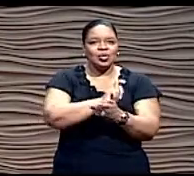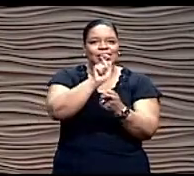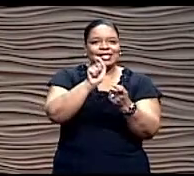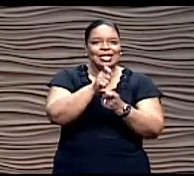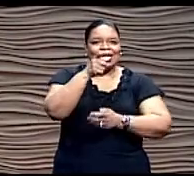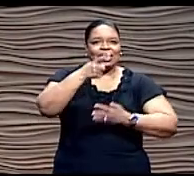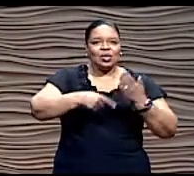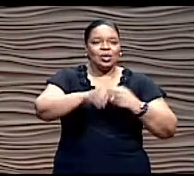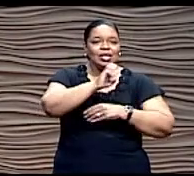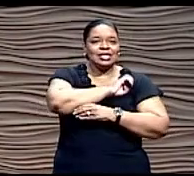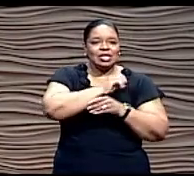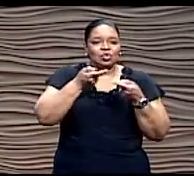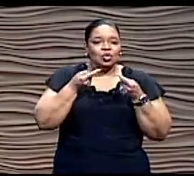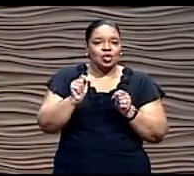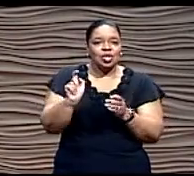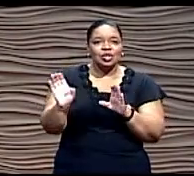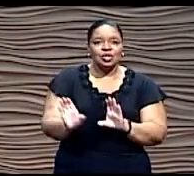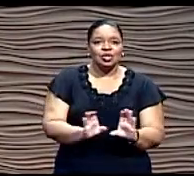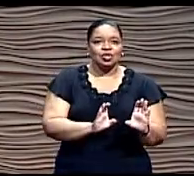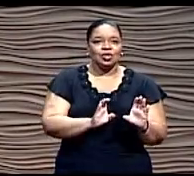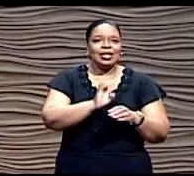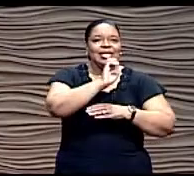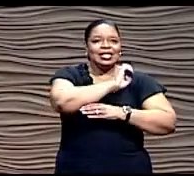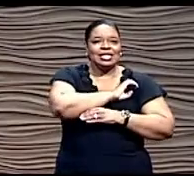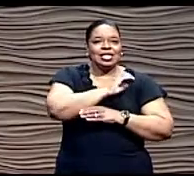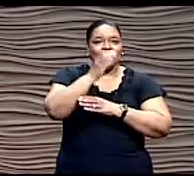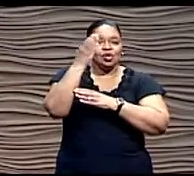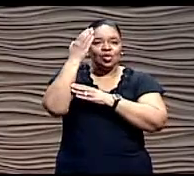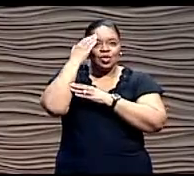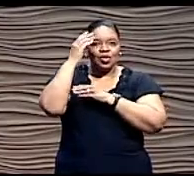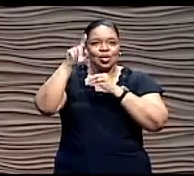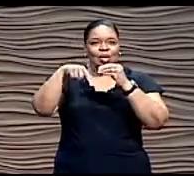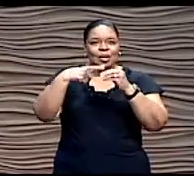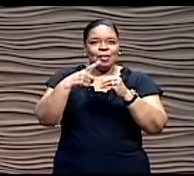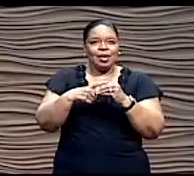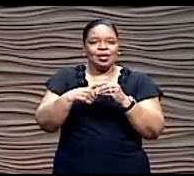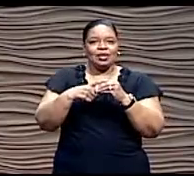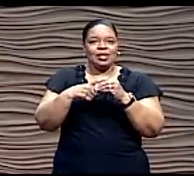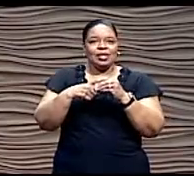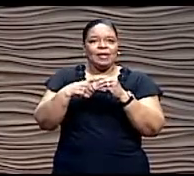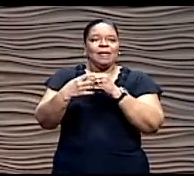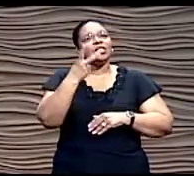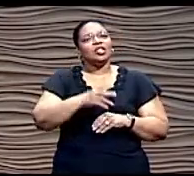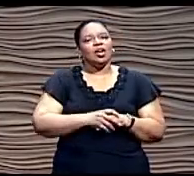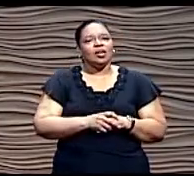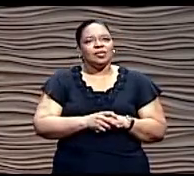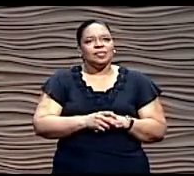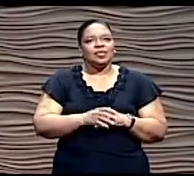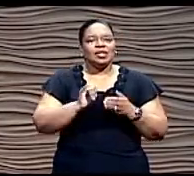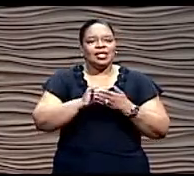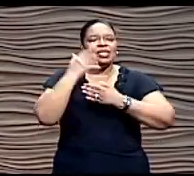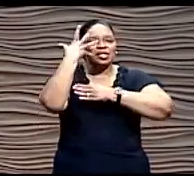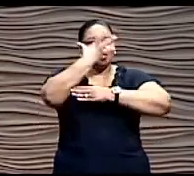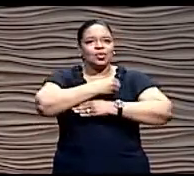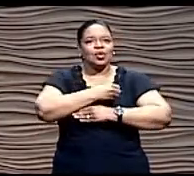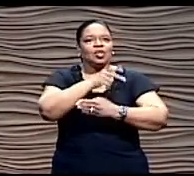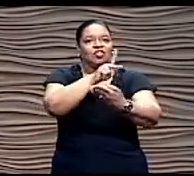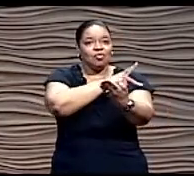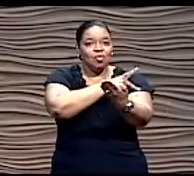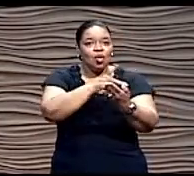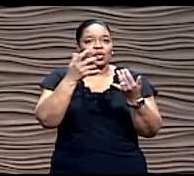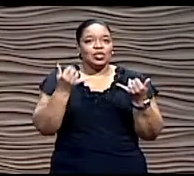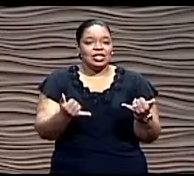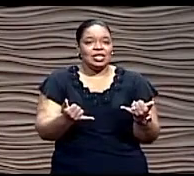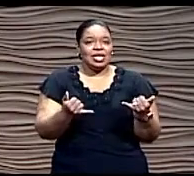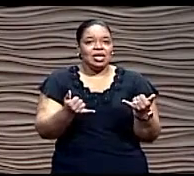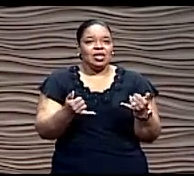what Ezekiel was trying to do. Ezekiel knew of the poverty of human language. The beauty of poetry, it allows you to